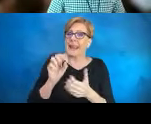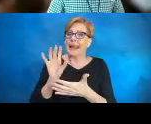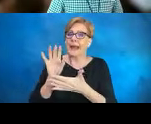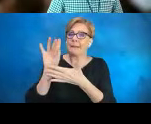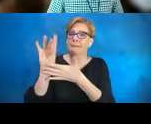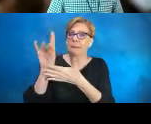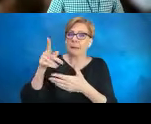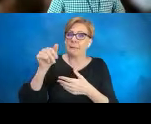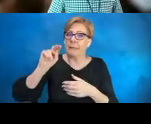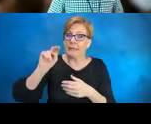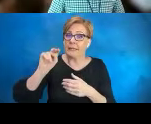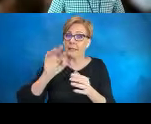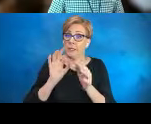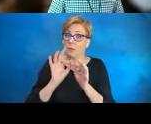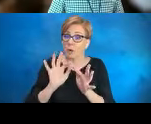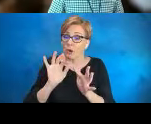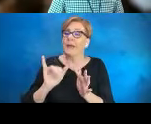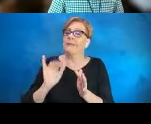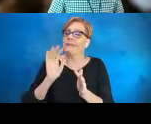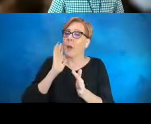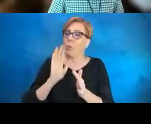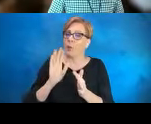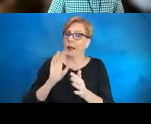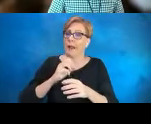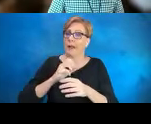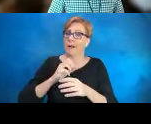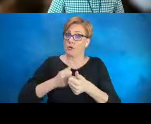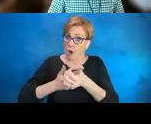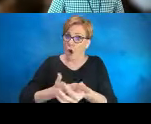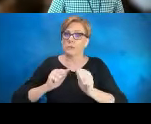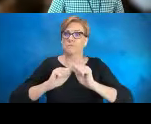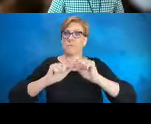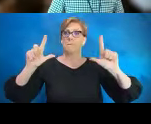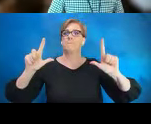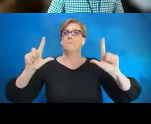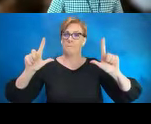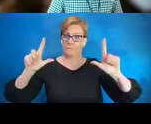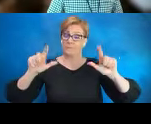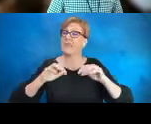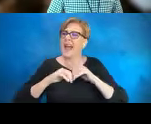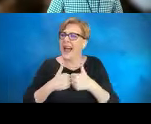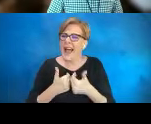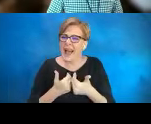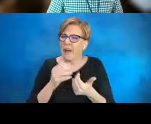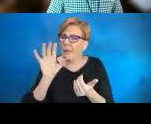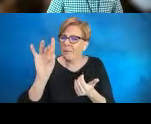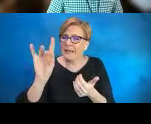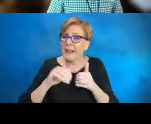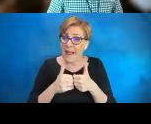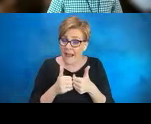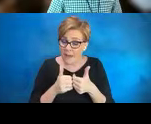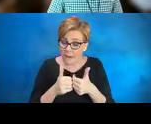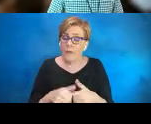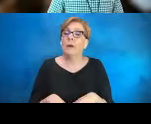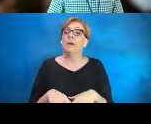box to maximize your view of the interpreter. To do this, click on their video window and then